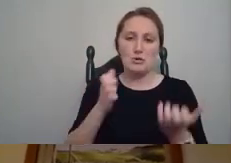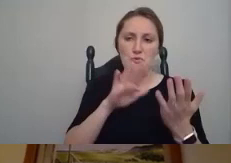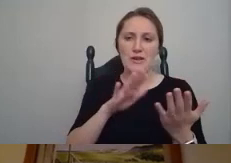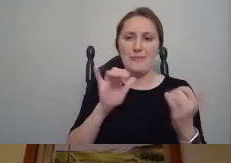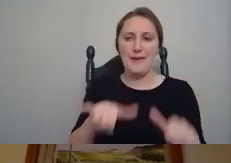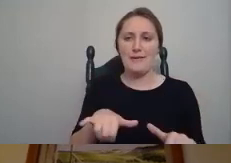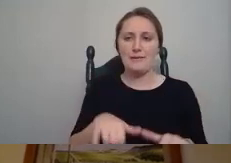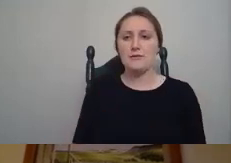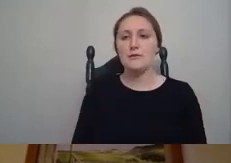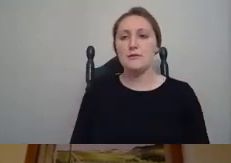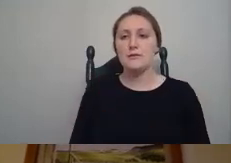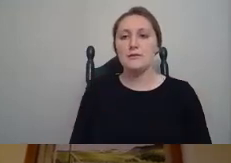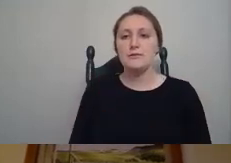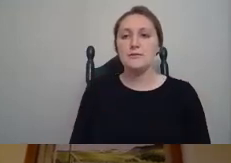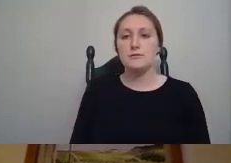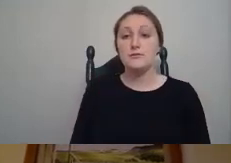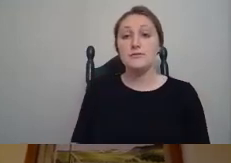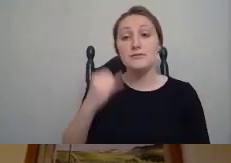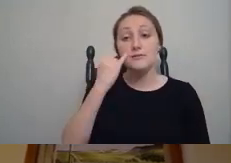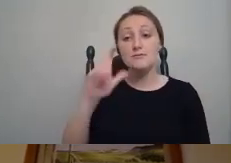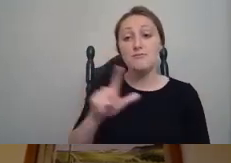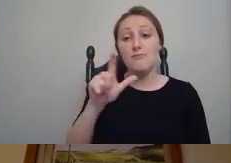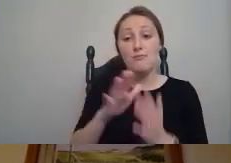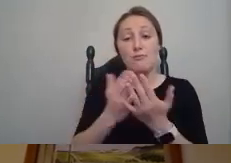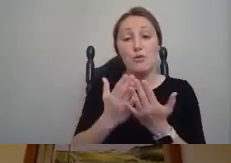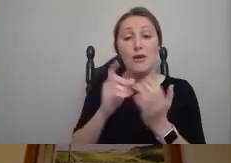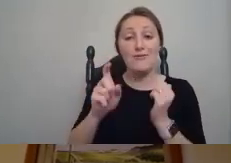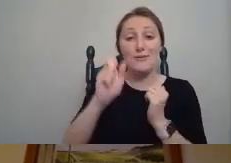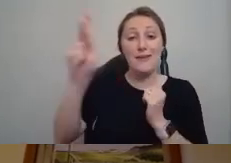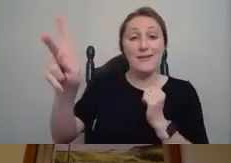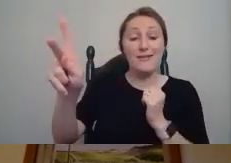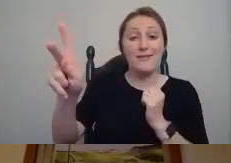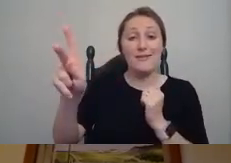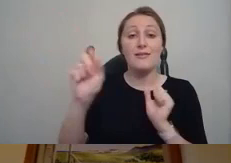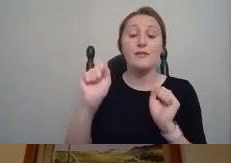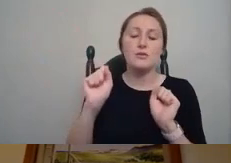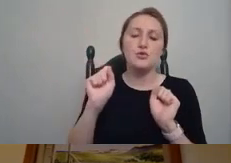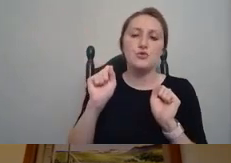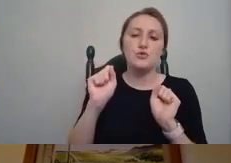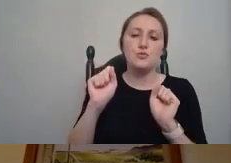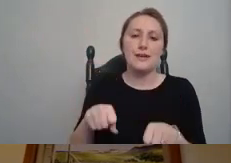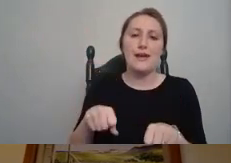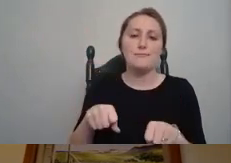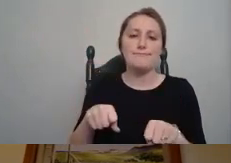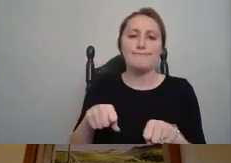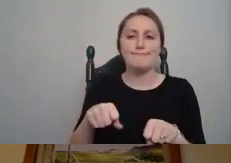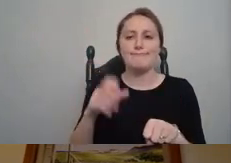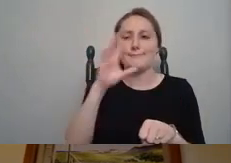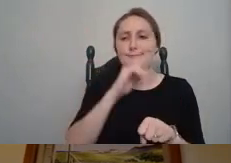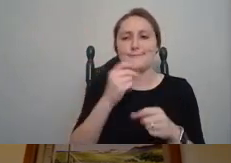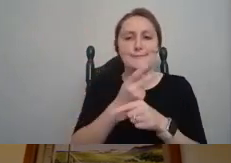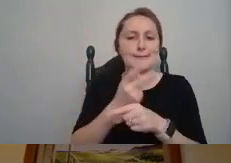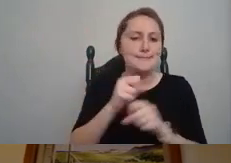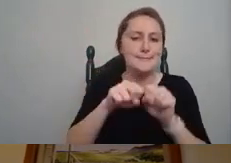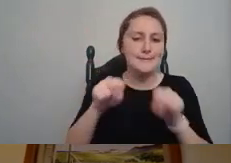And if there are library books to return, we can kind of, I guess, figure out a system or a